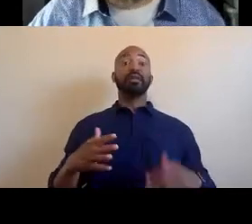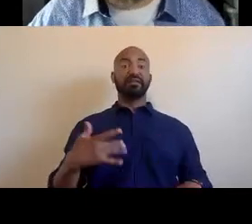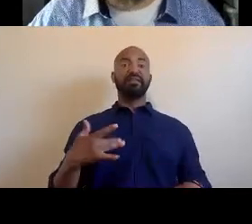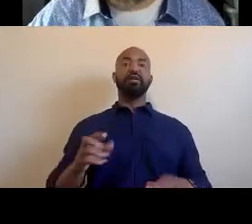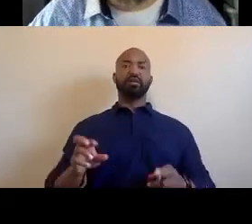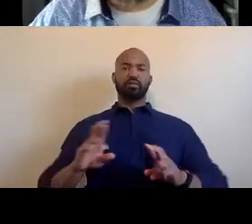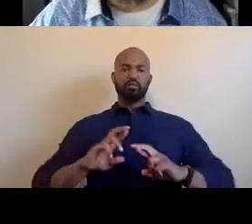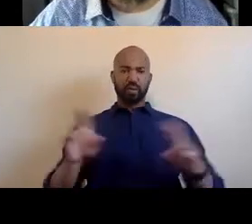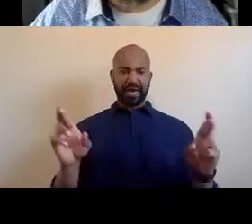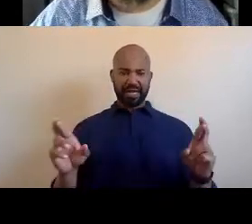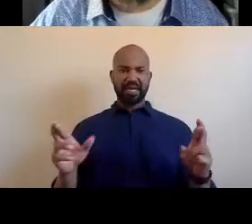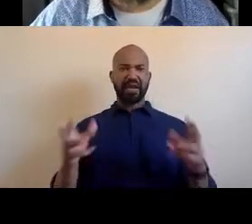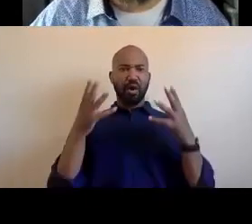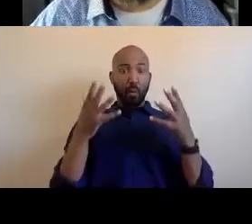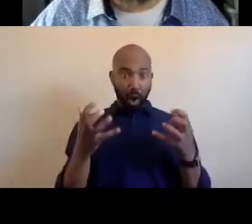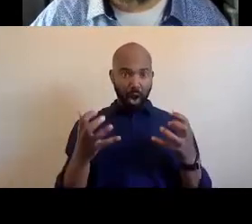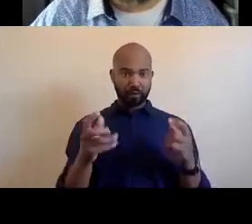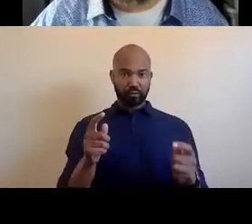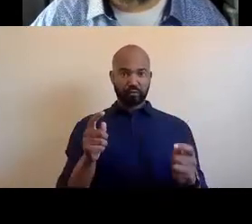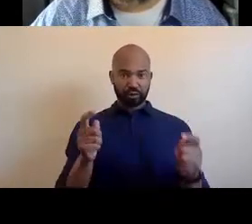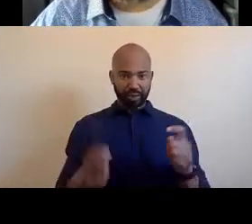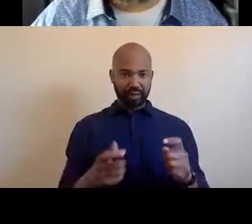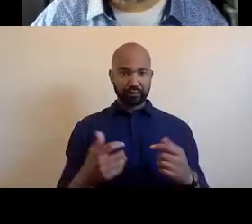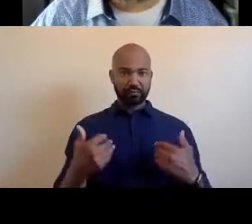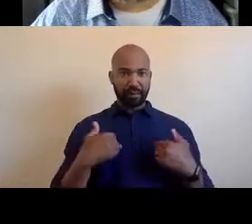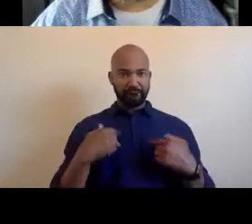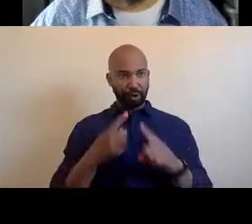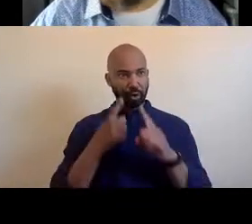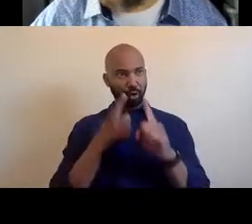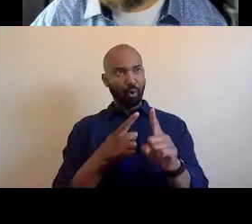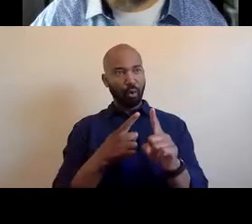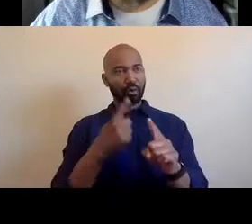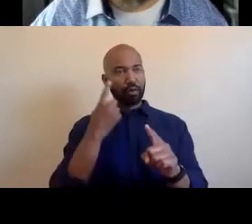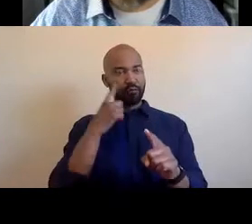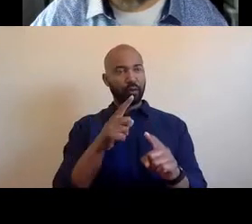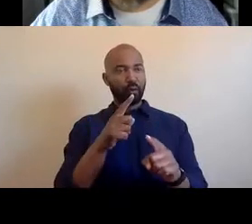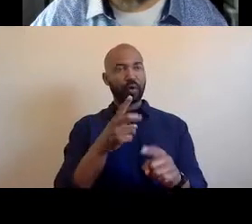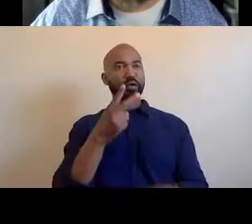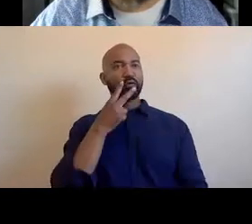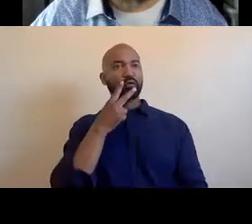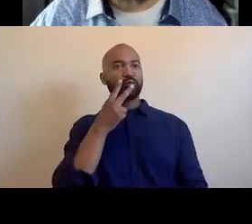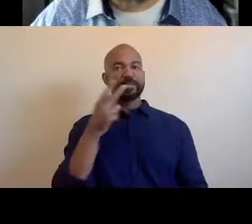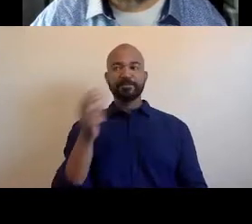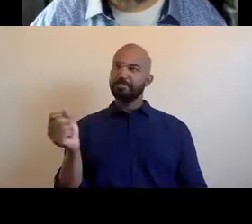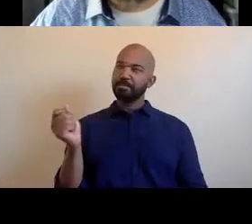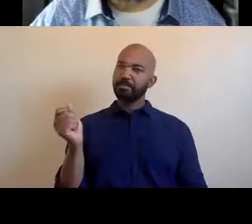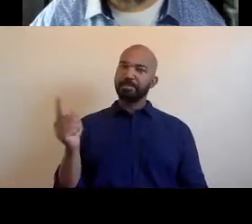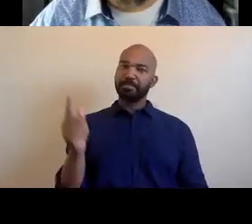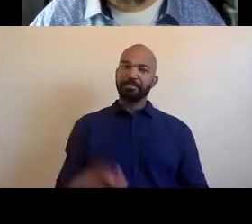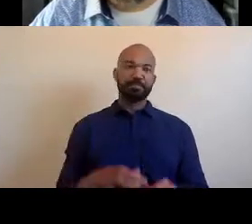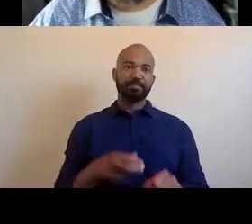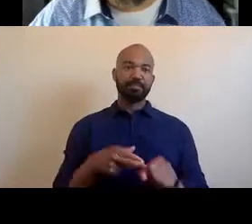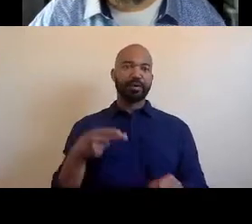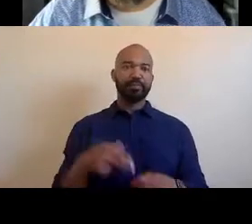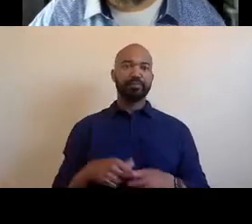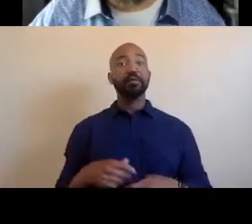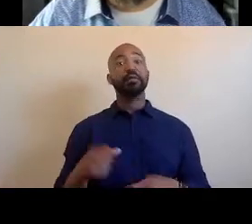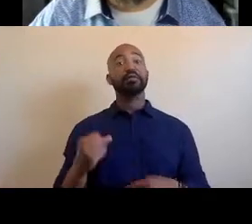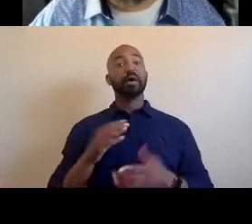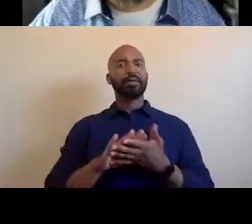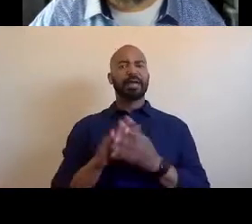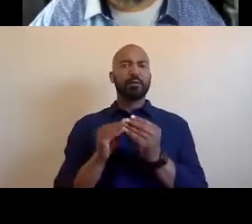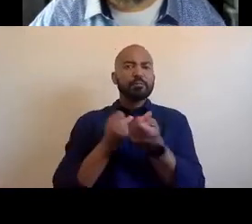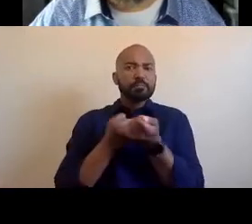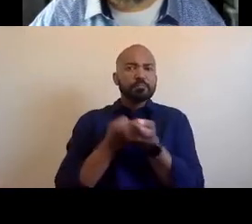they have a goal of quitting smoking. I will be your cheerleader. clinicians then will really, pile